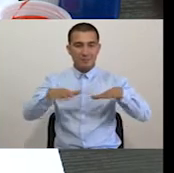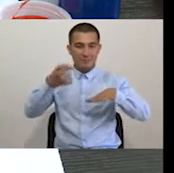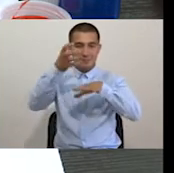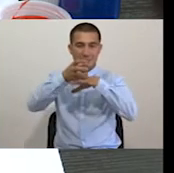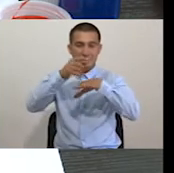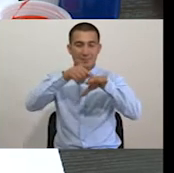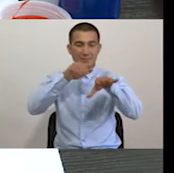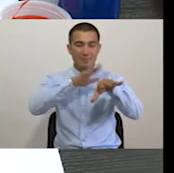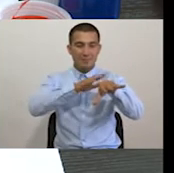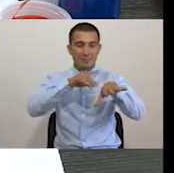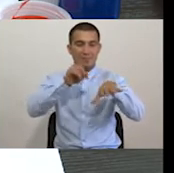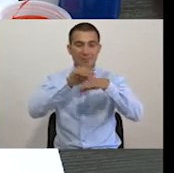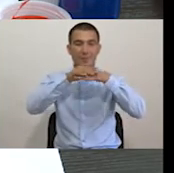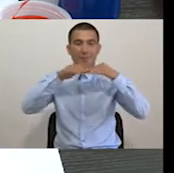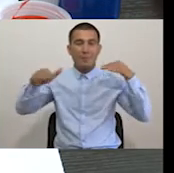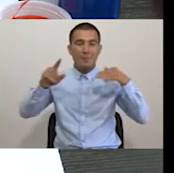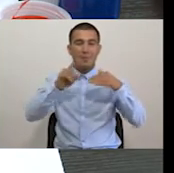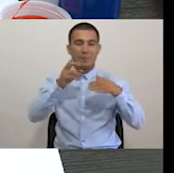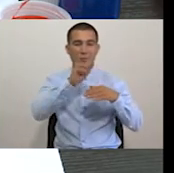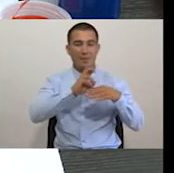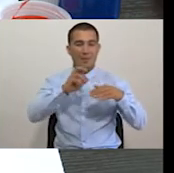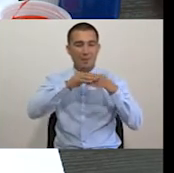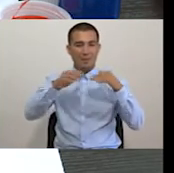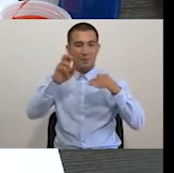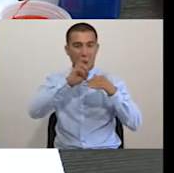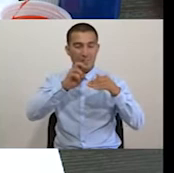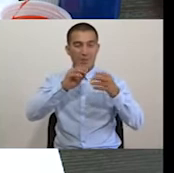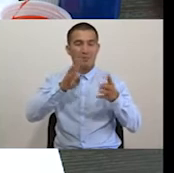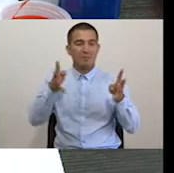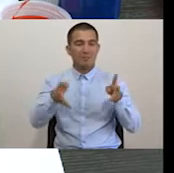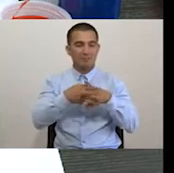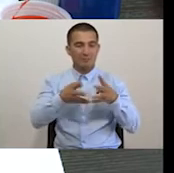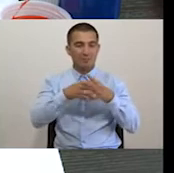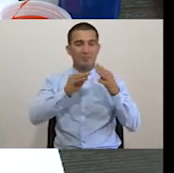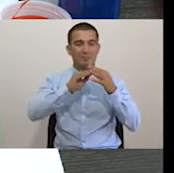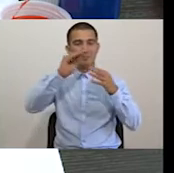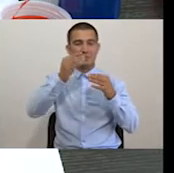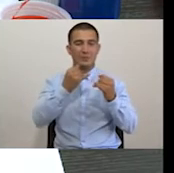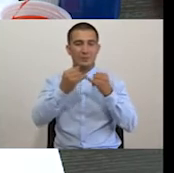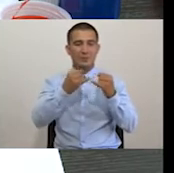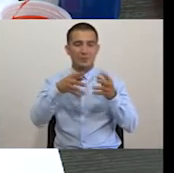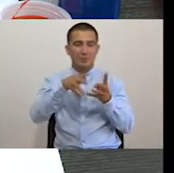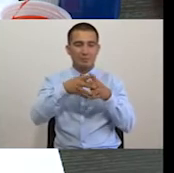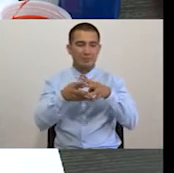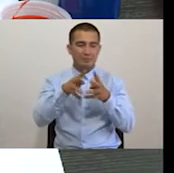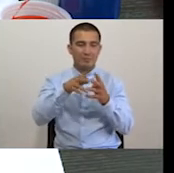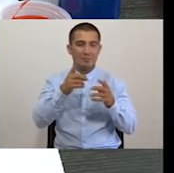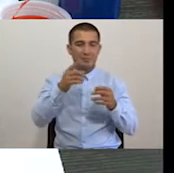Demak, ana shu tag qismiga biroz yorqinroq rang beramiz, ya'ni sariq rangimizni aralashtirilgan holda rang